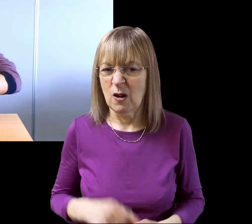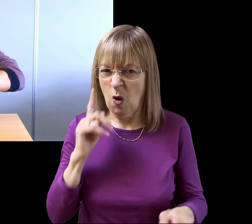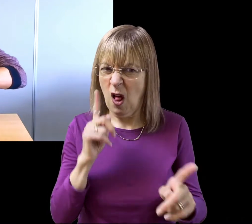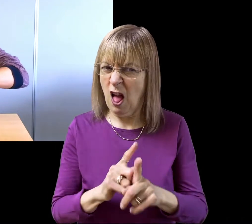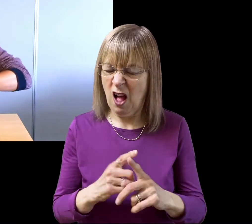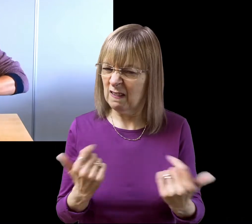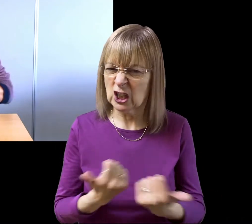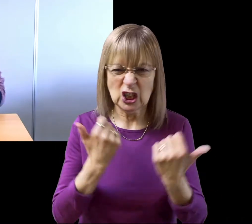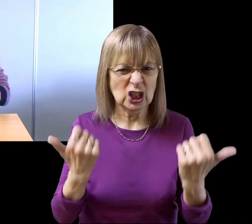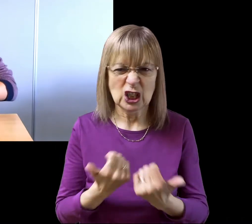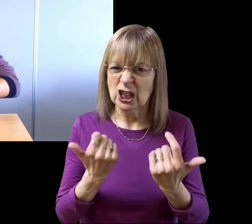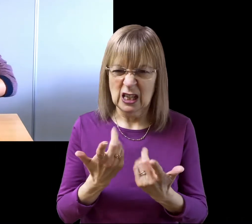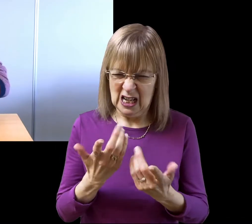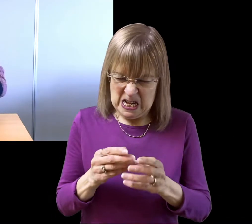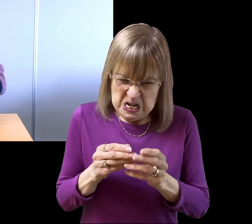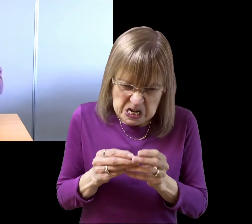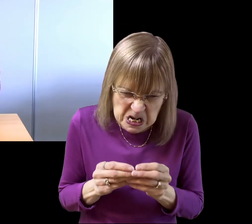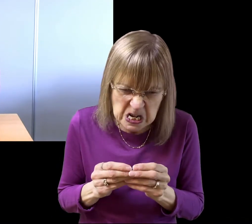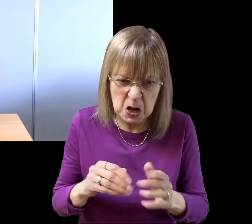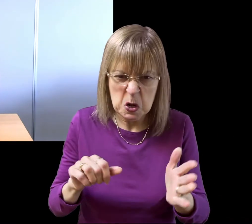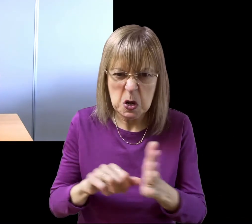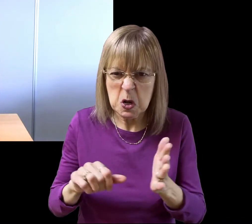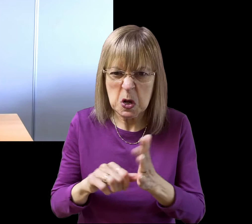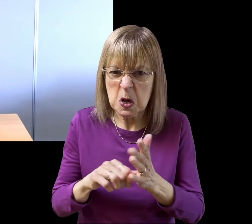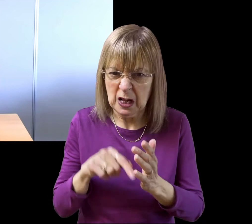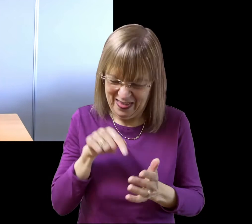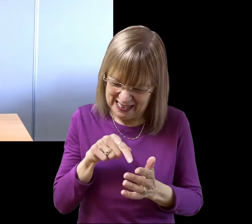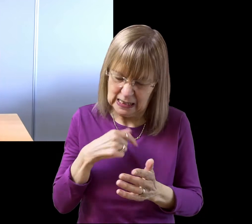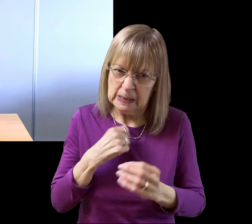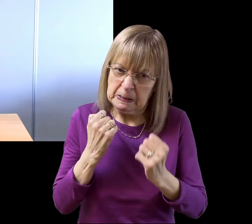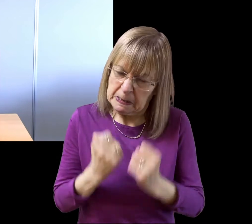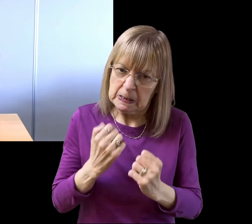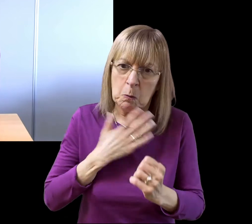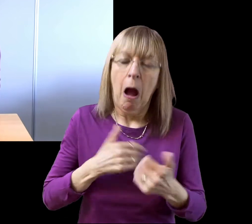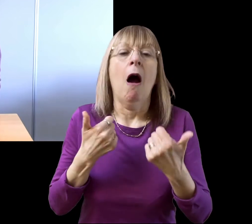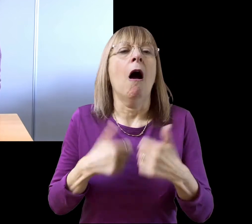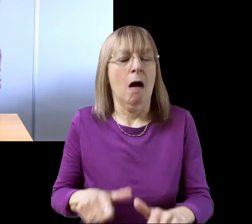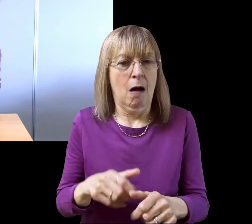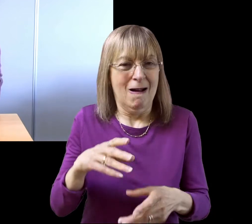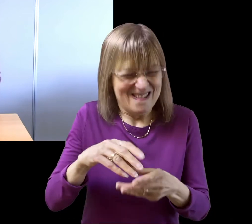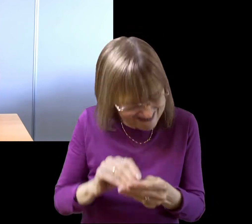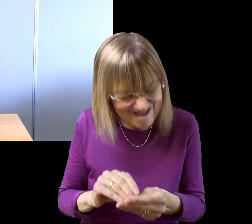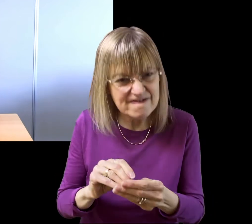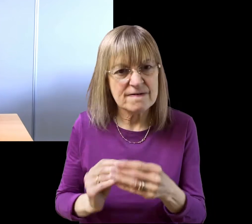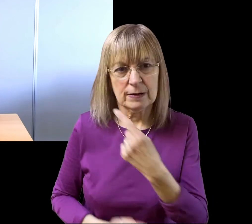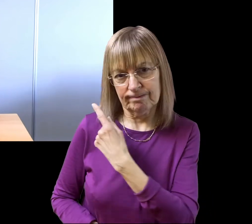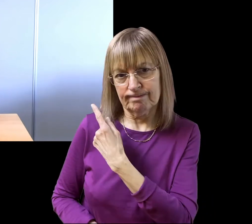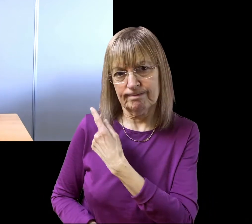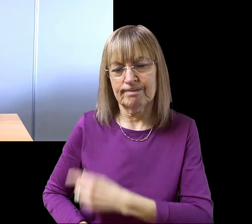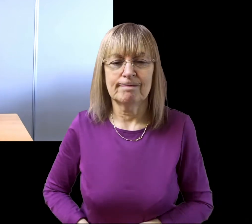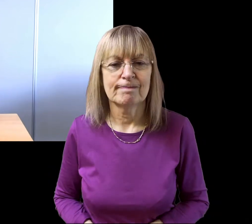And I think I might have reached my limit. I think with a lot of force I'm gonna